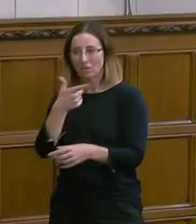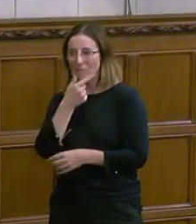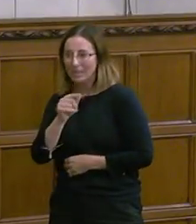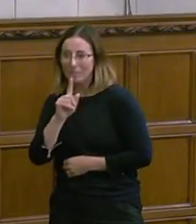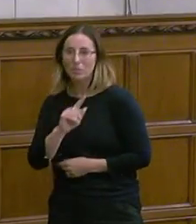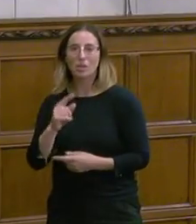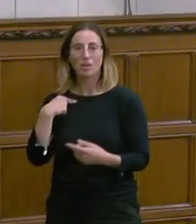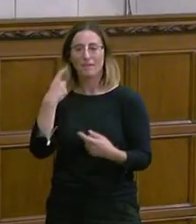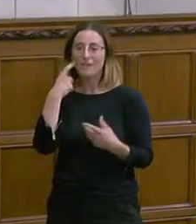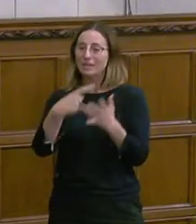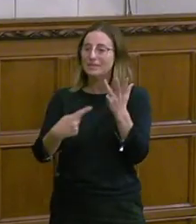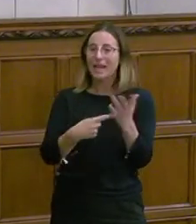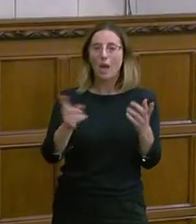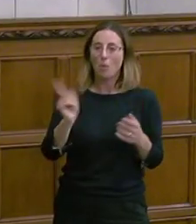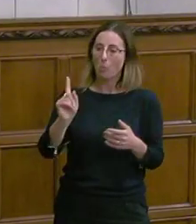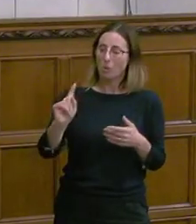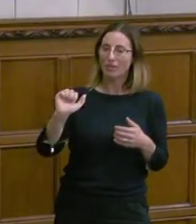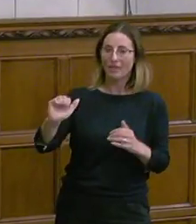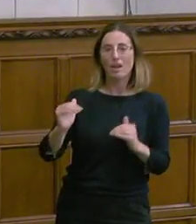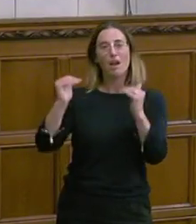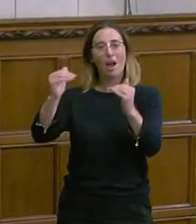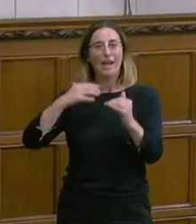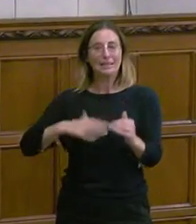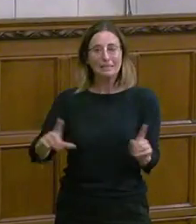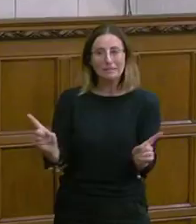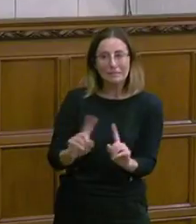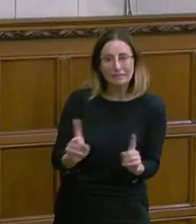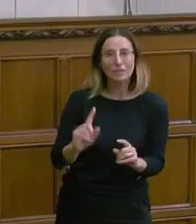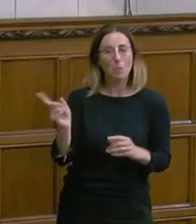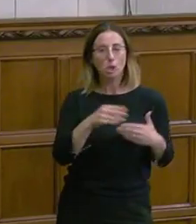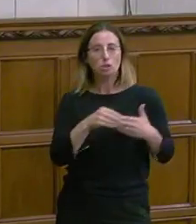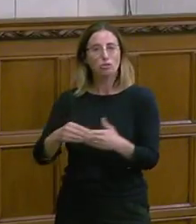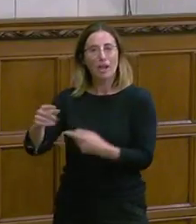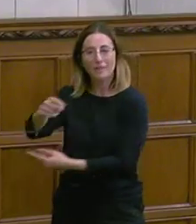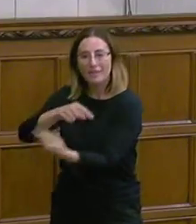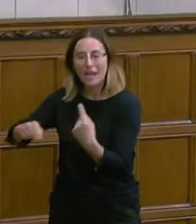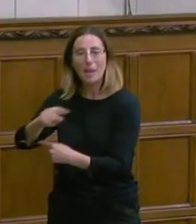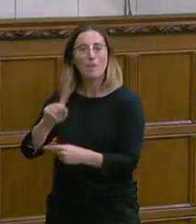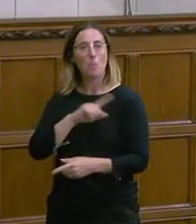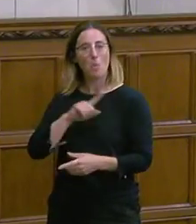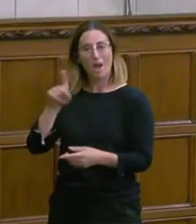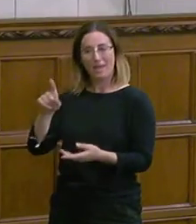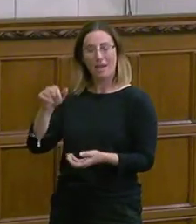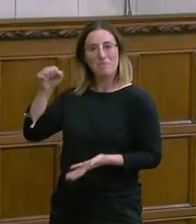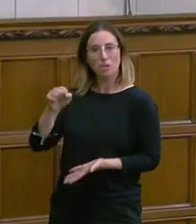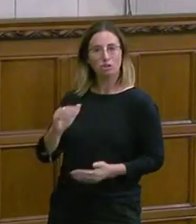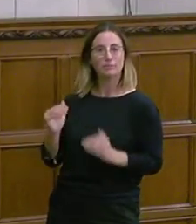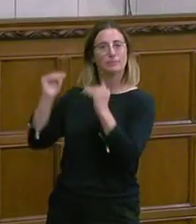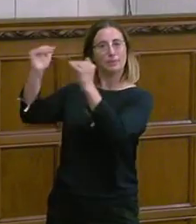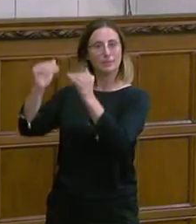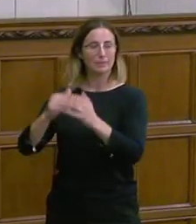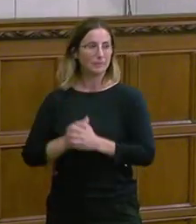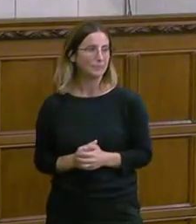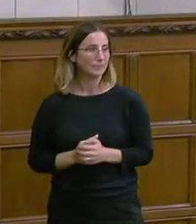can support them in managing their high needs and wider special needs budgets. The member for Poplar and